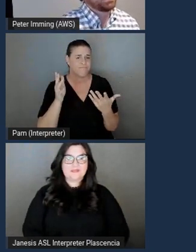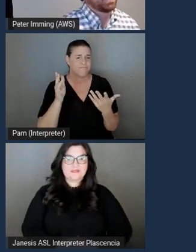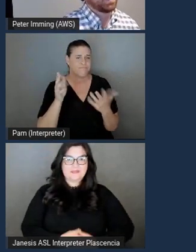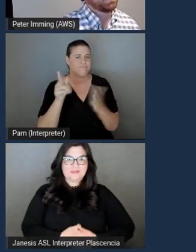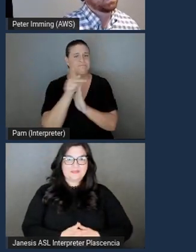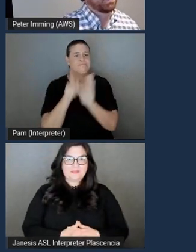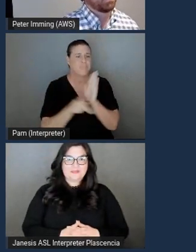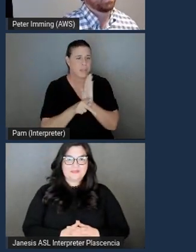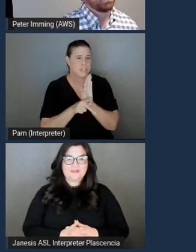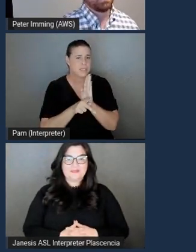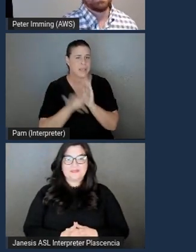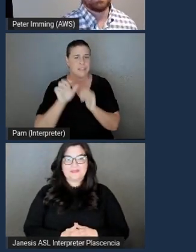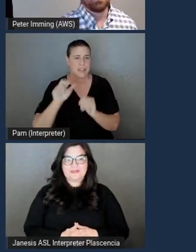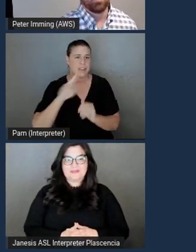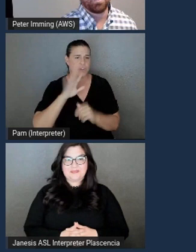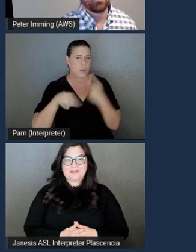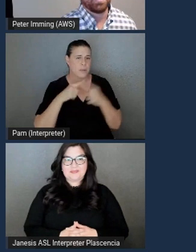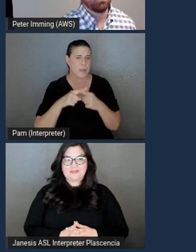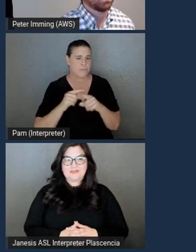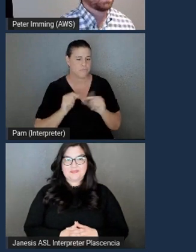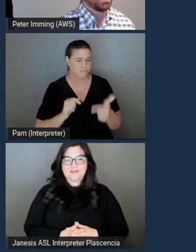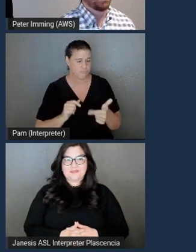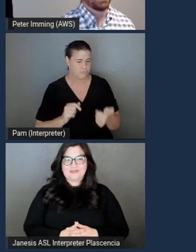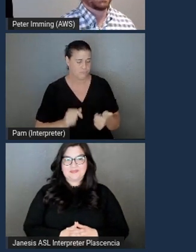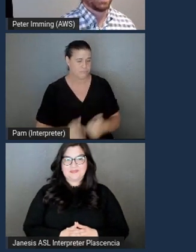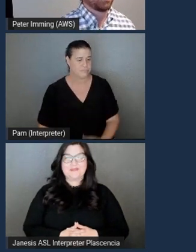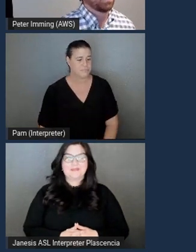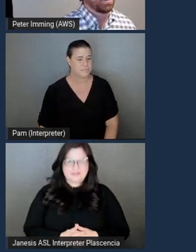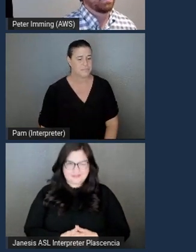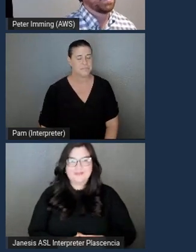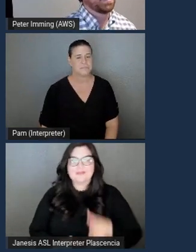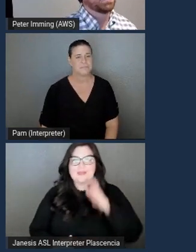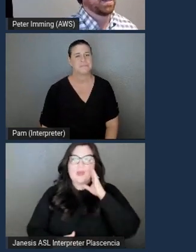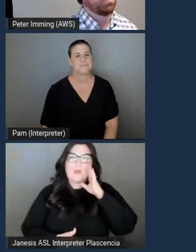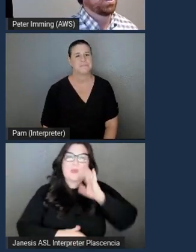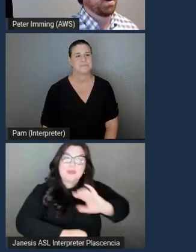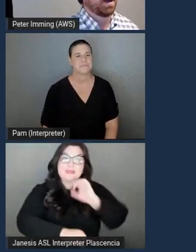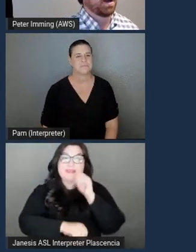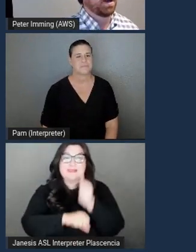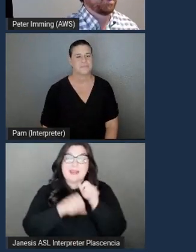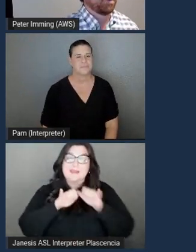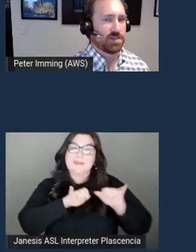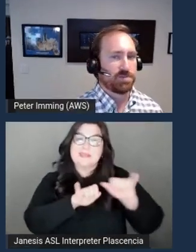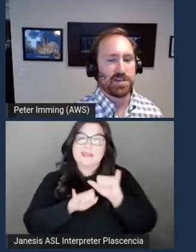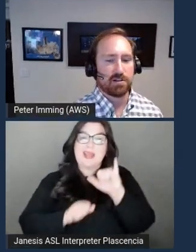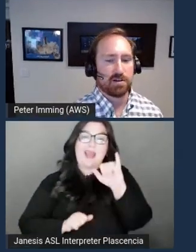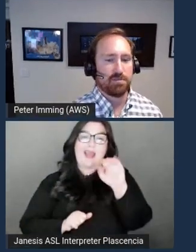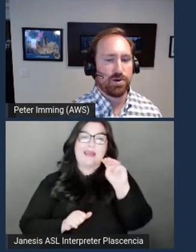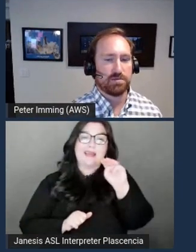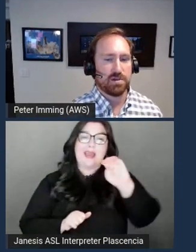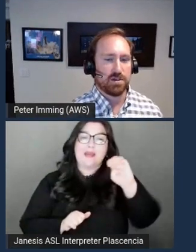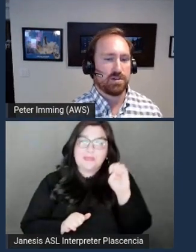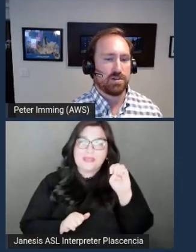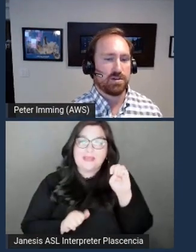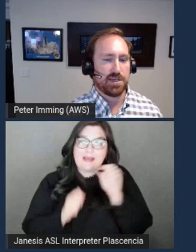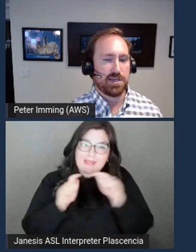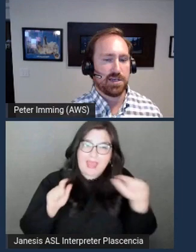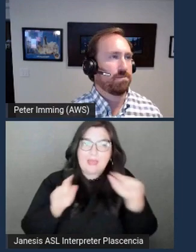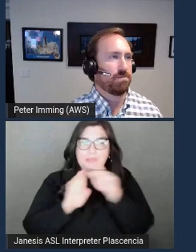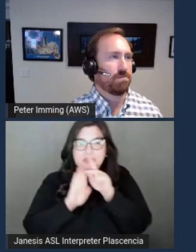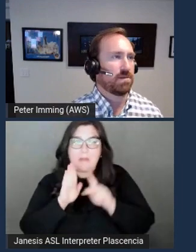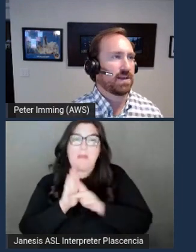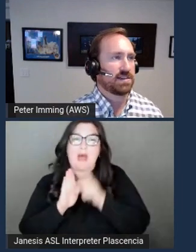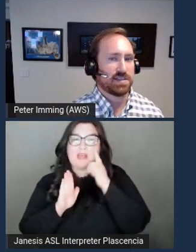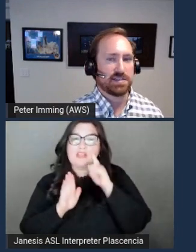policy that Ian talked about earlier, where we will set up a standard IME's language policy for this particular endpoint. You can see our